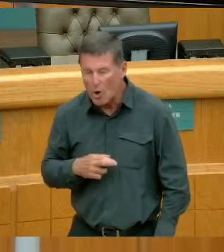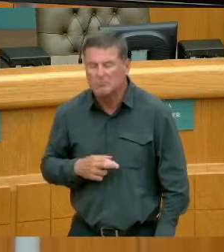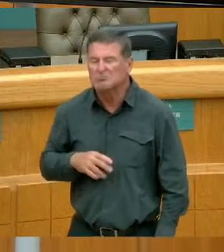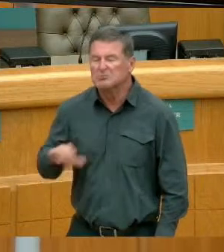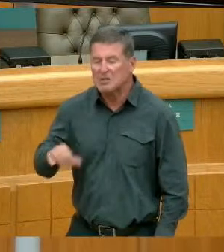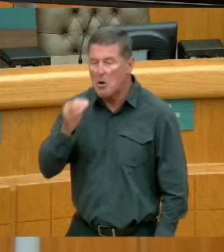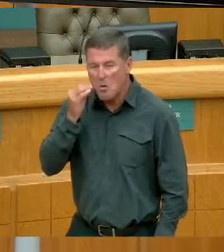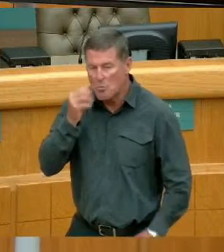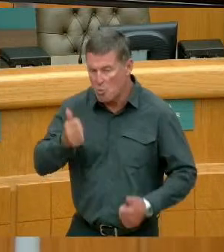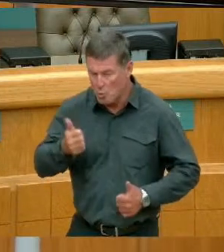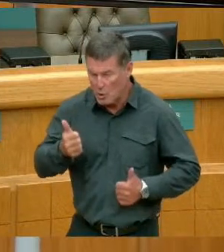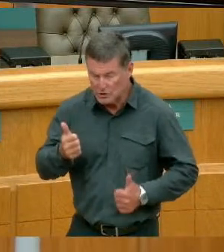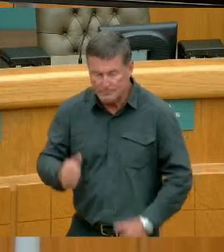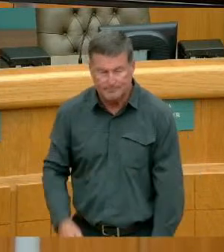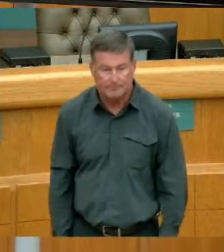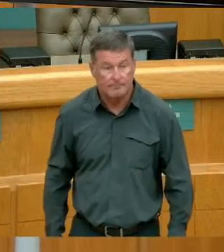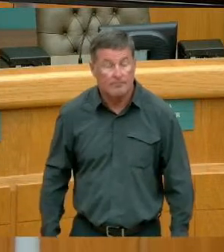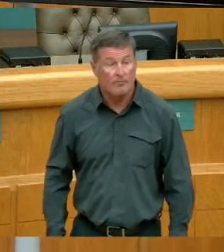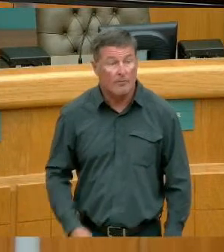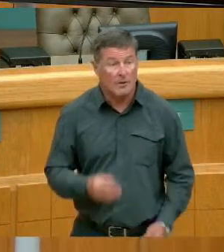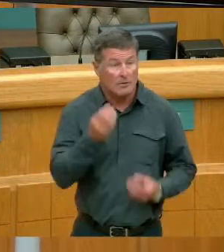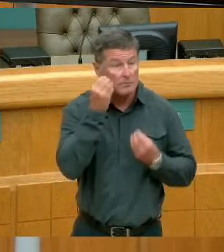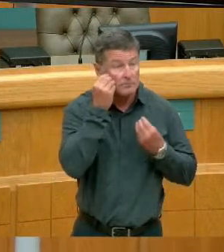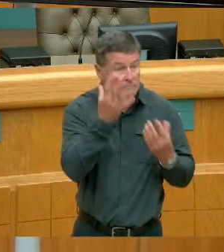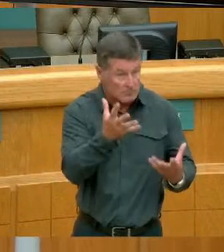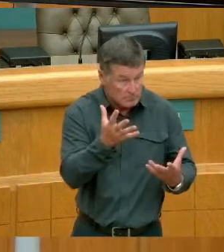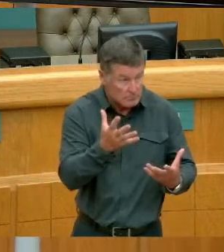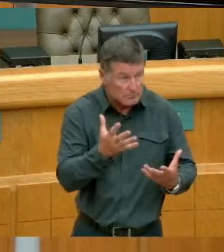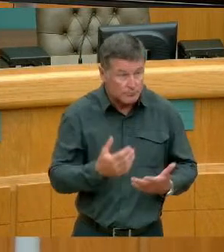Now, just so you know, there's a